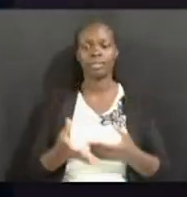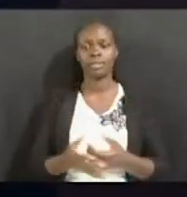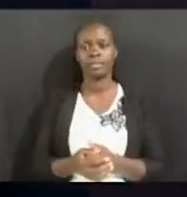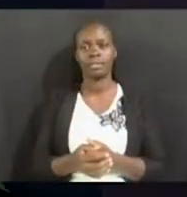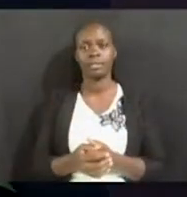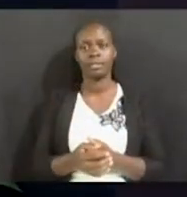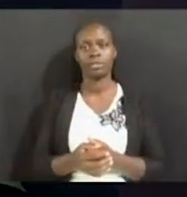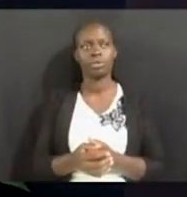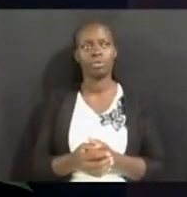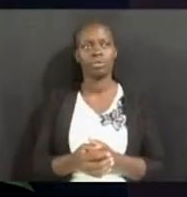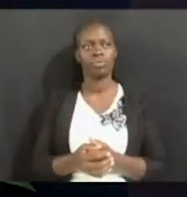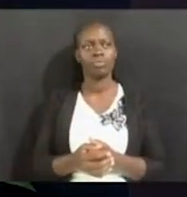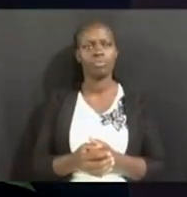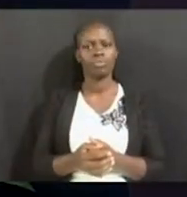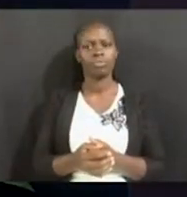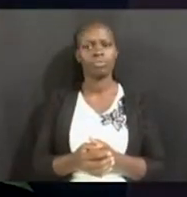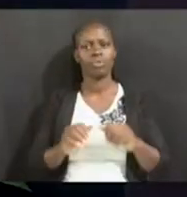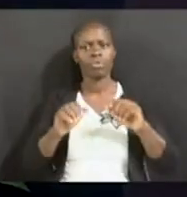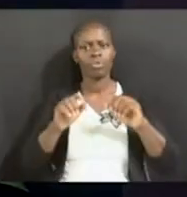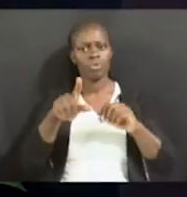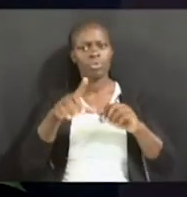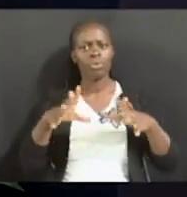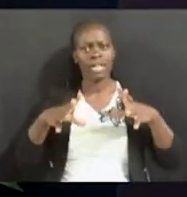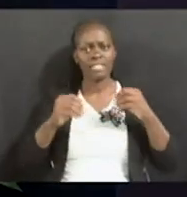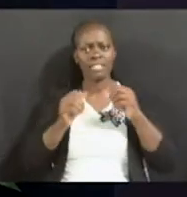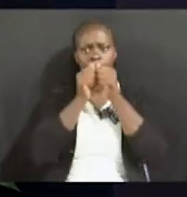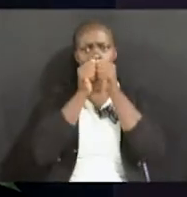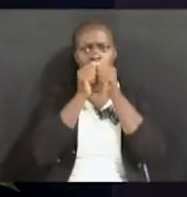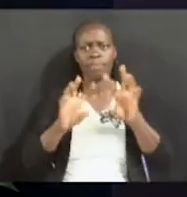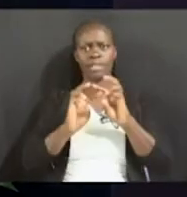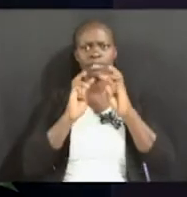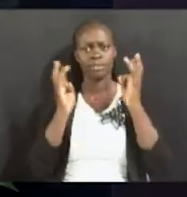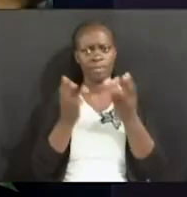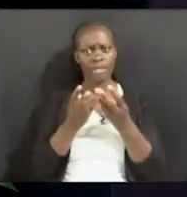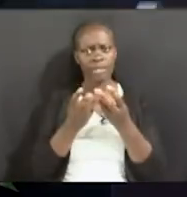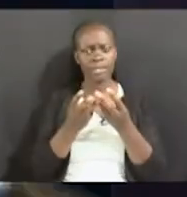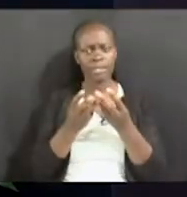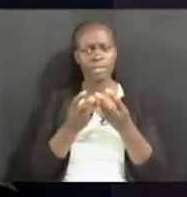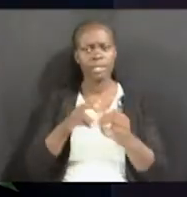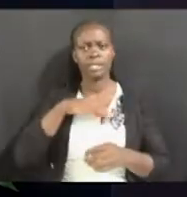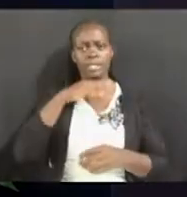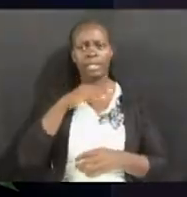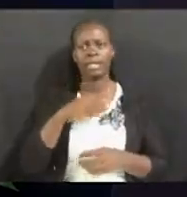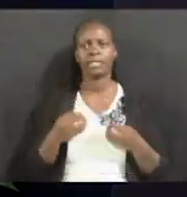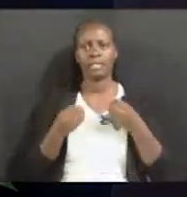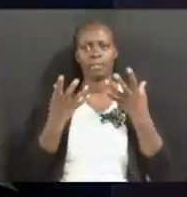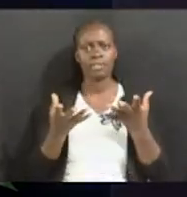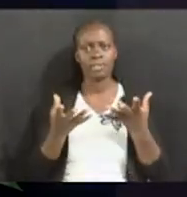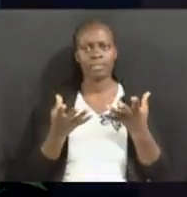Will you bless the world and die empty? I want to conclude this sermon here